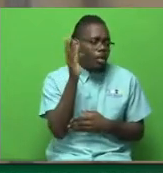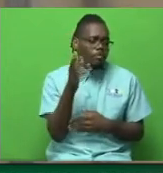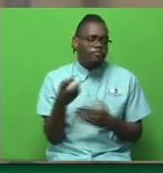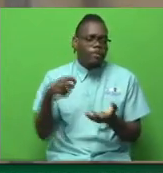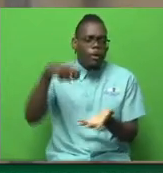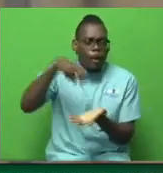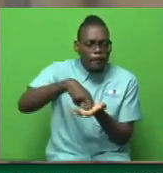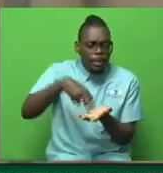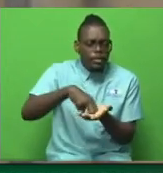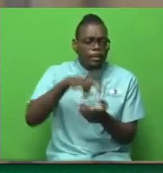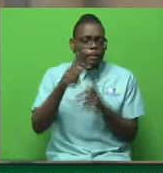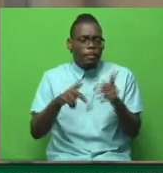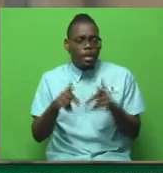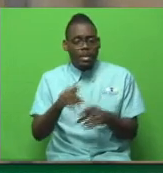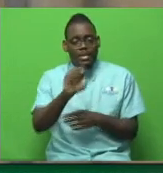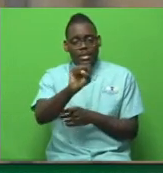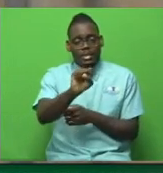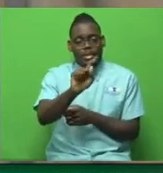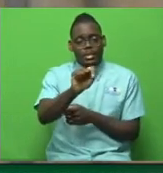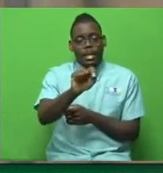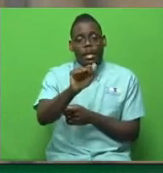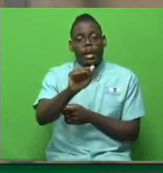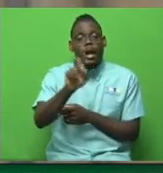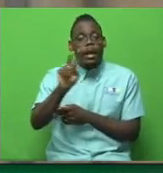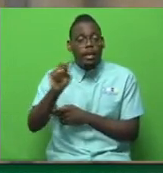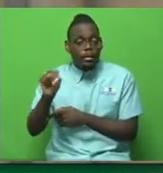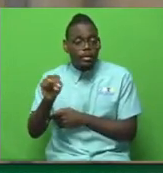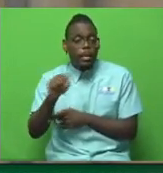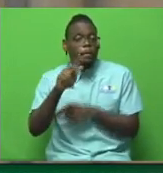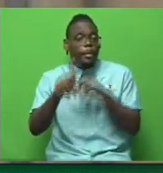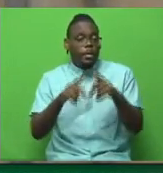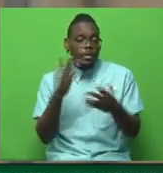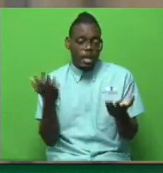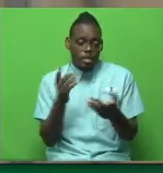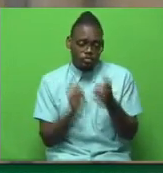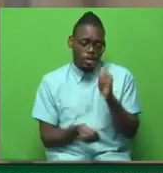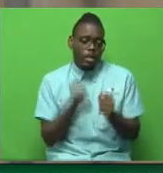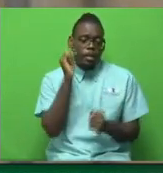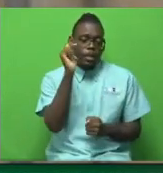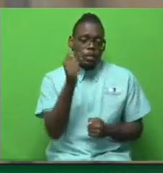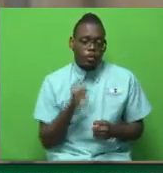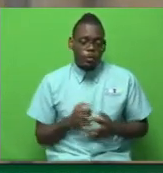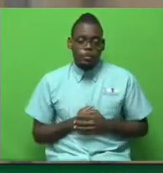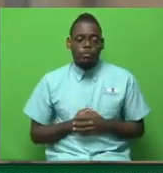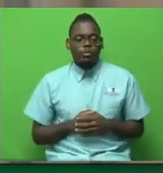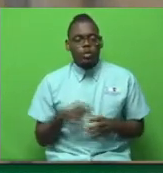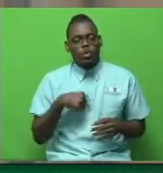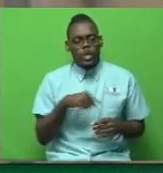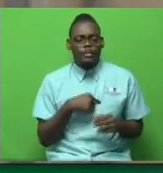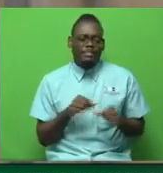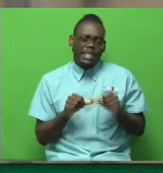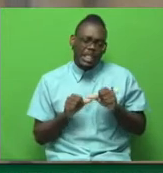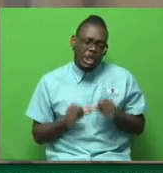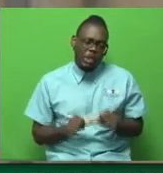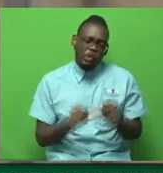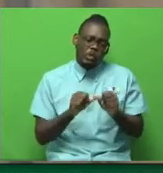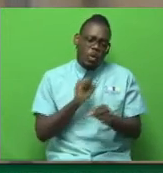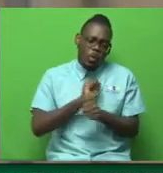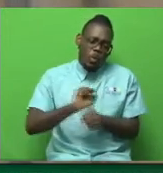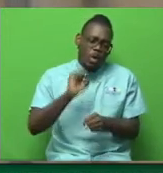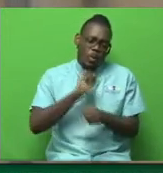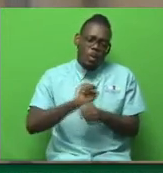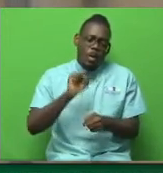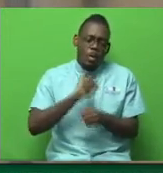Saint Anne's East and to the people of my beloved Trinidad and Tobago as we continue to work hard